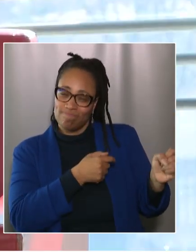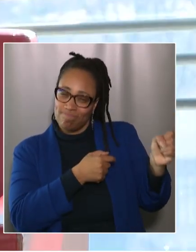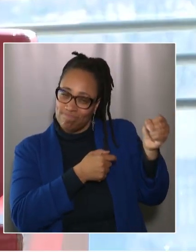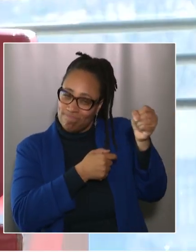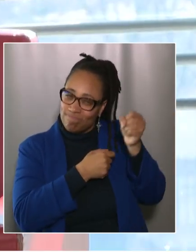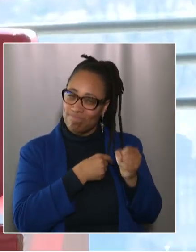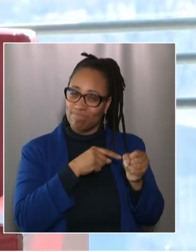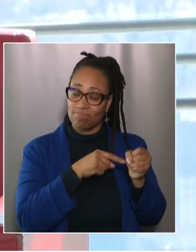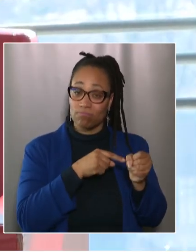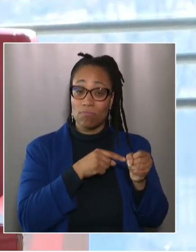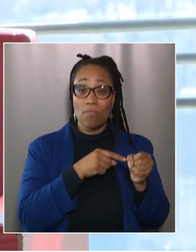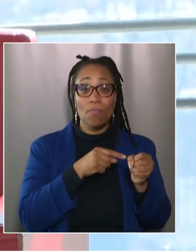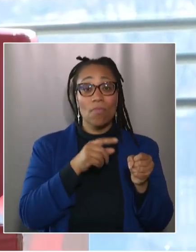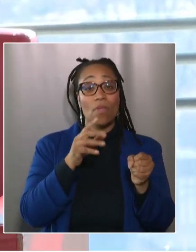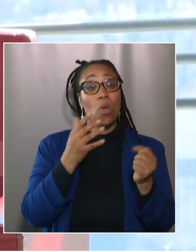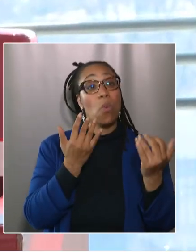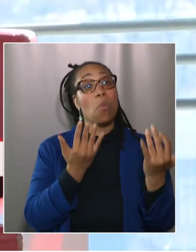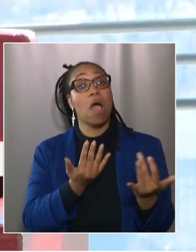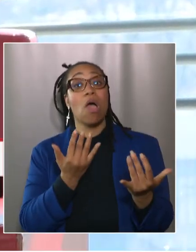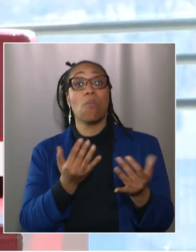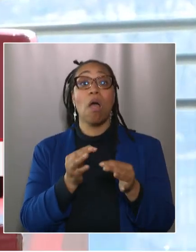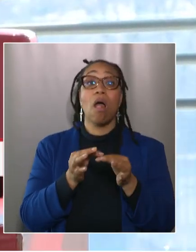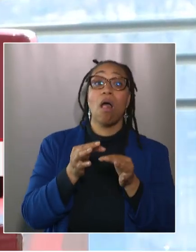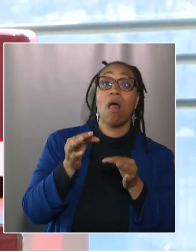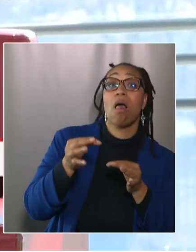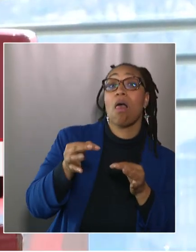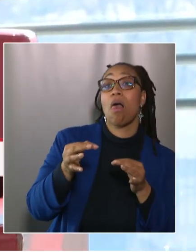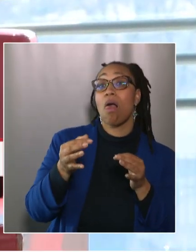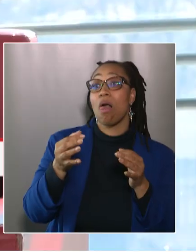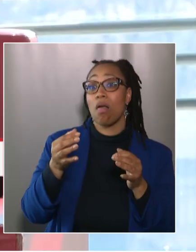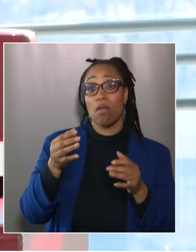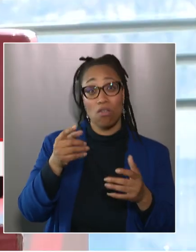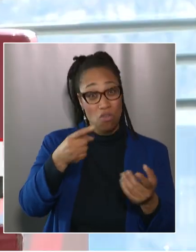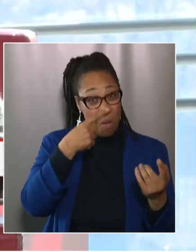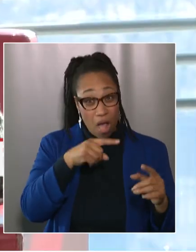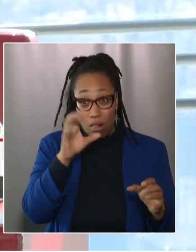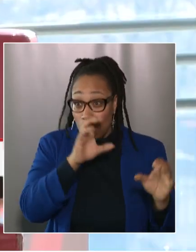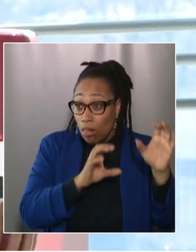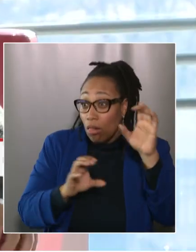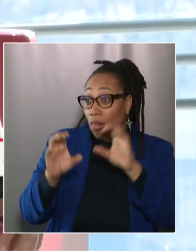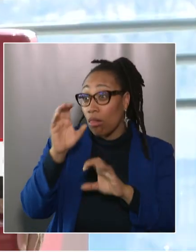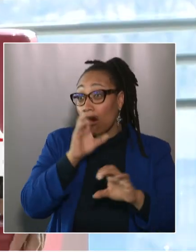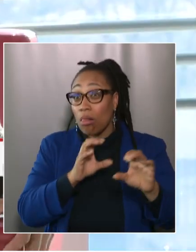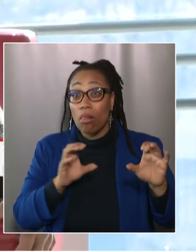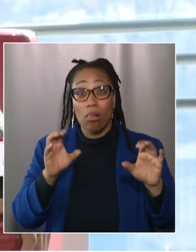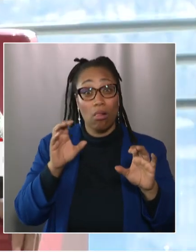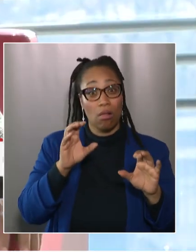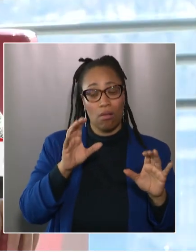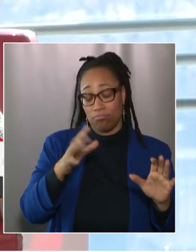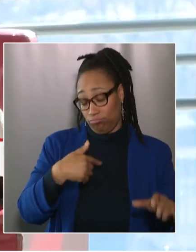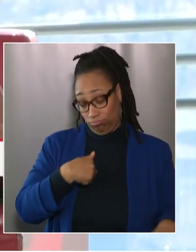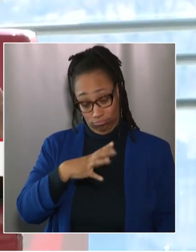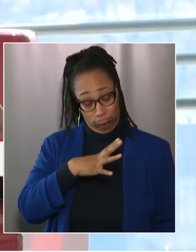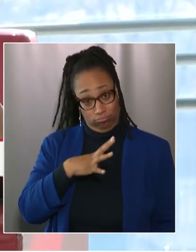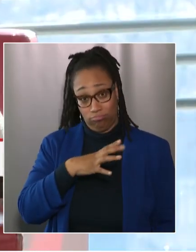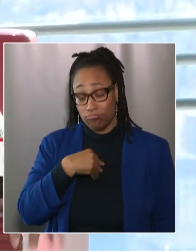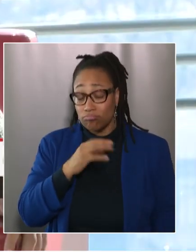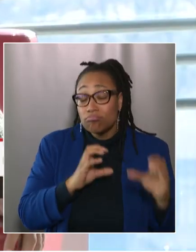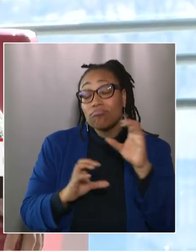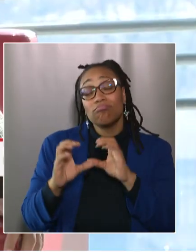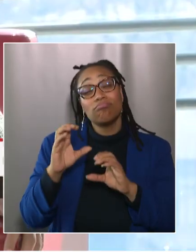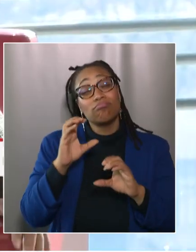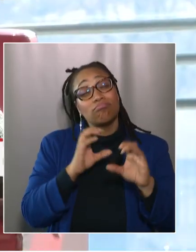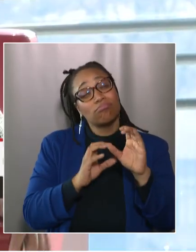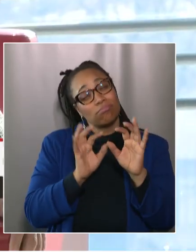takes. And so that was the case. I knew that economic development would be a